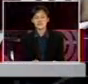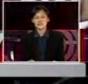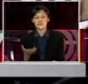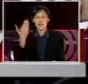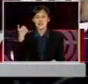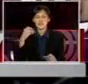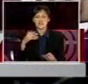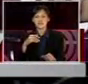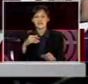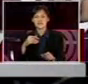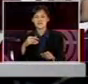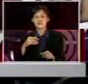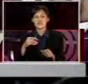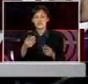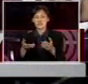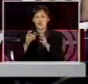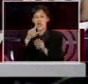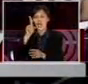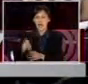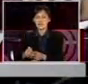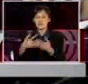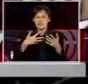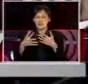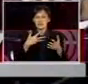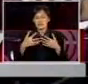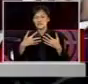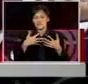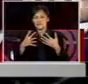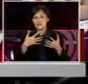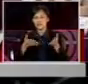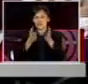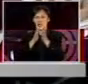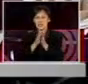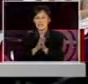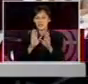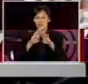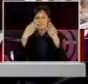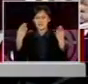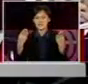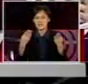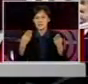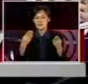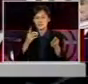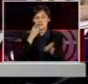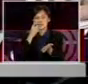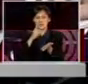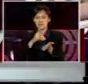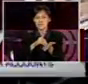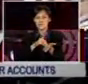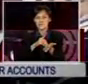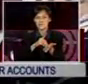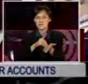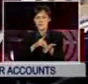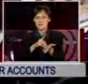we ask whether or not account number, whether or not the opening documents and the